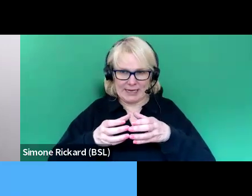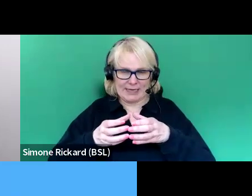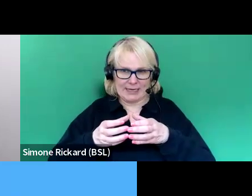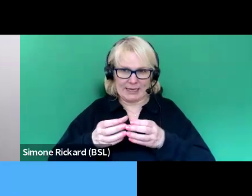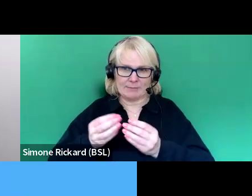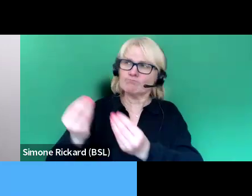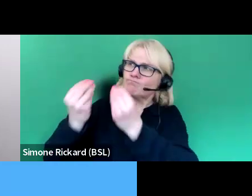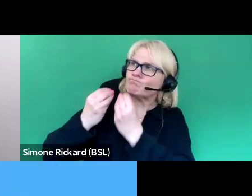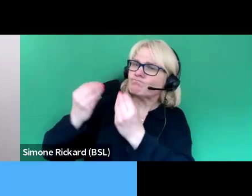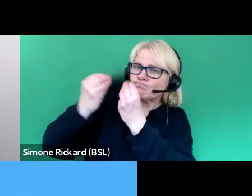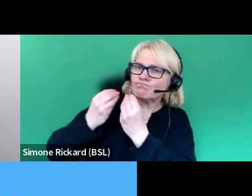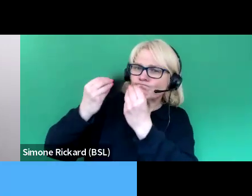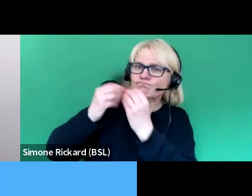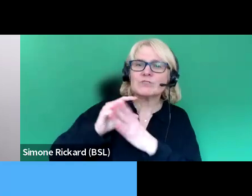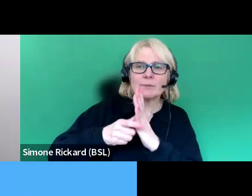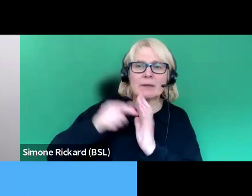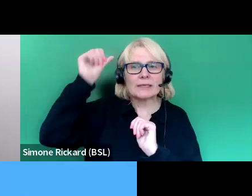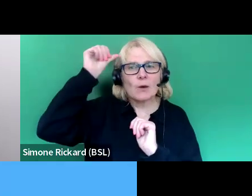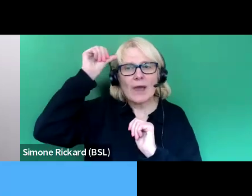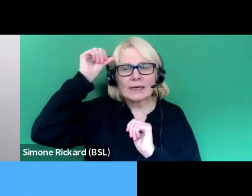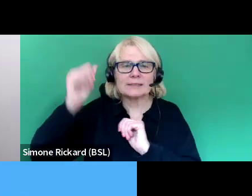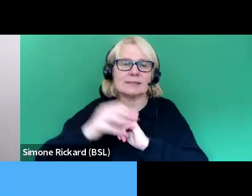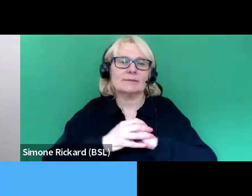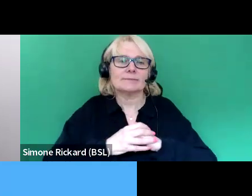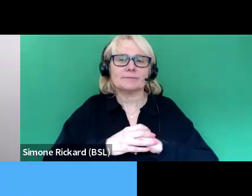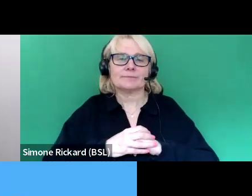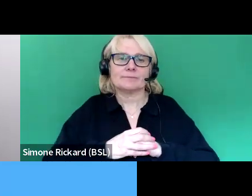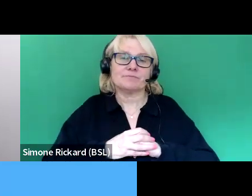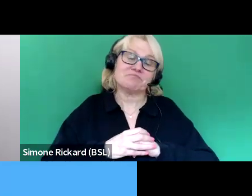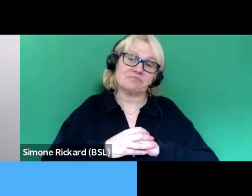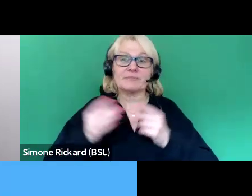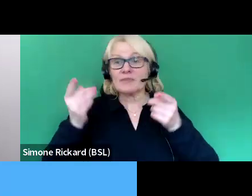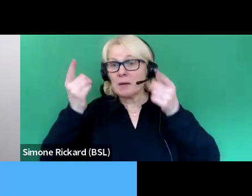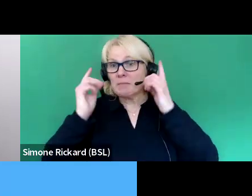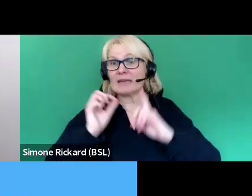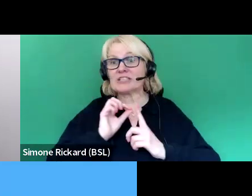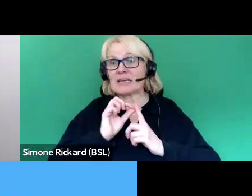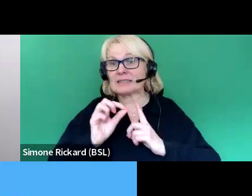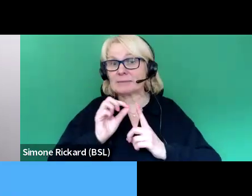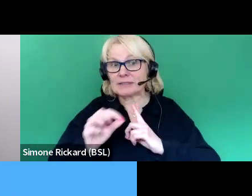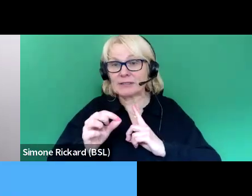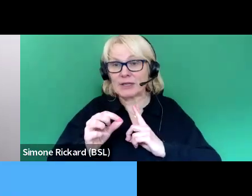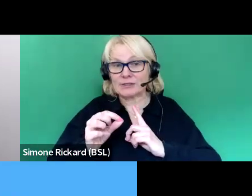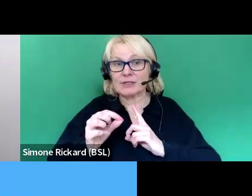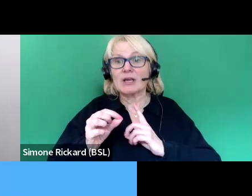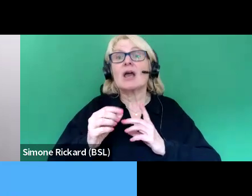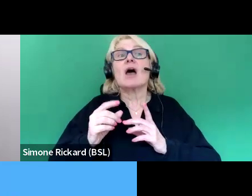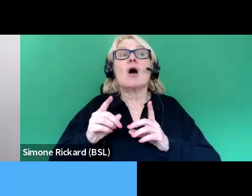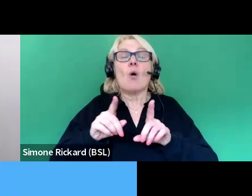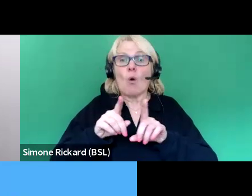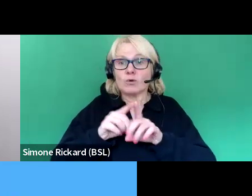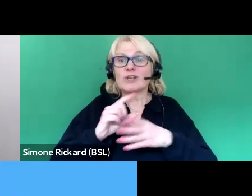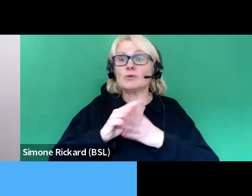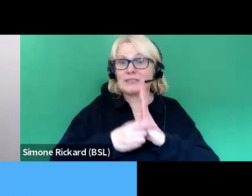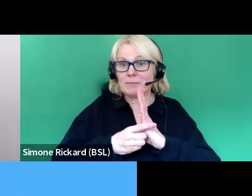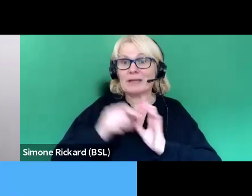the interviewers, if if a manager was interviewing, they had the disability awareness training